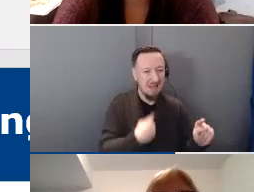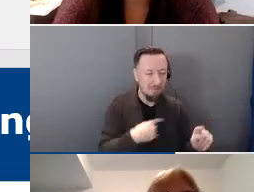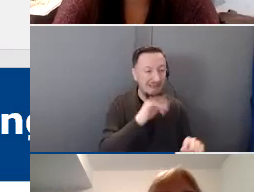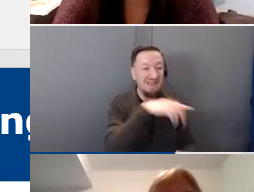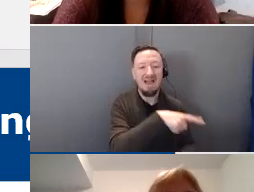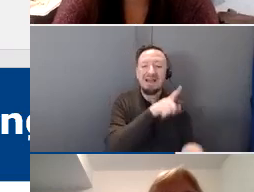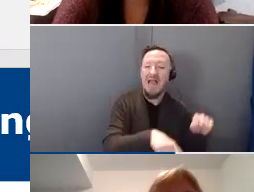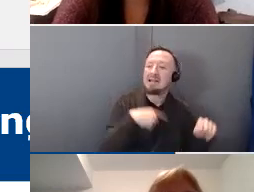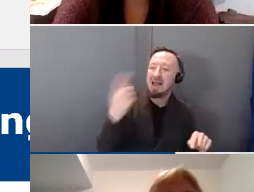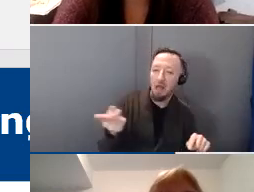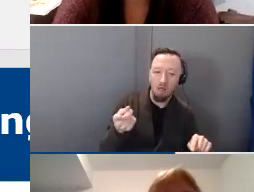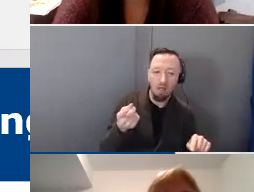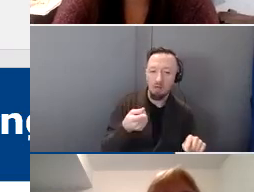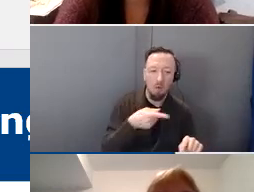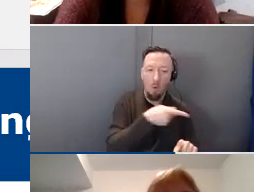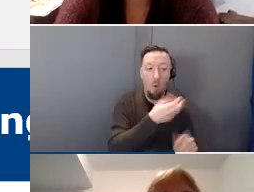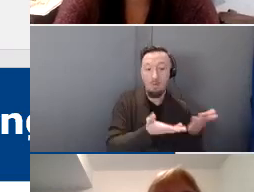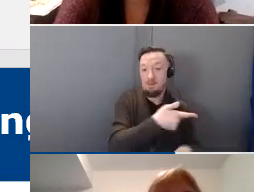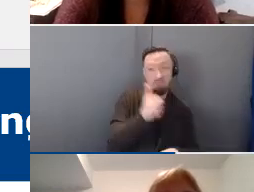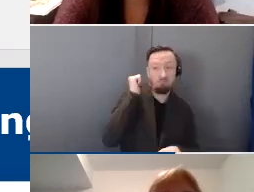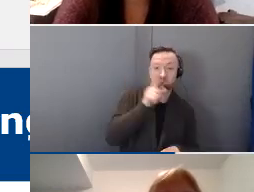tell us or they won't tell us.